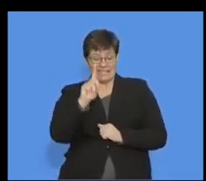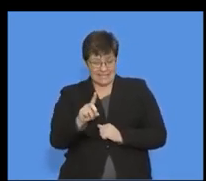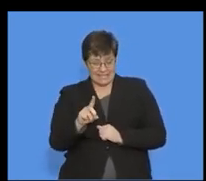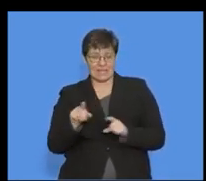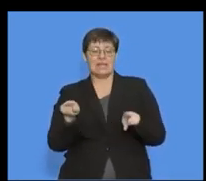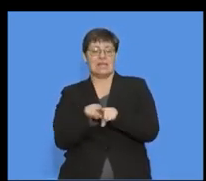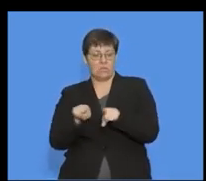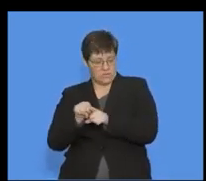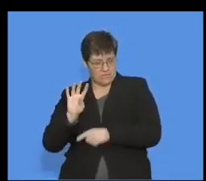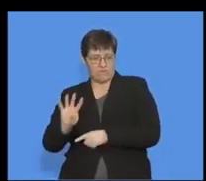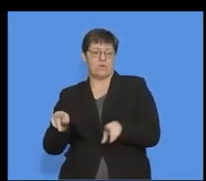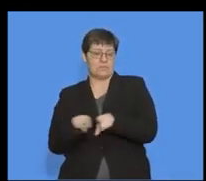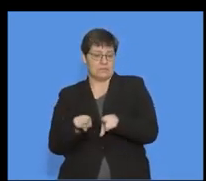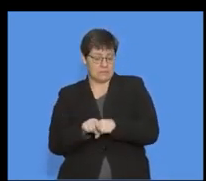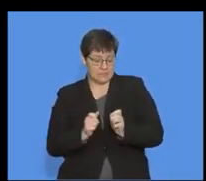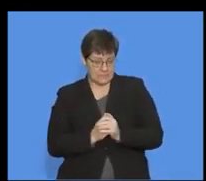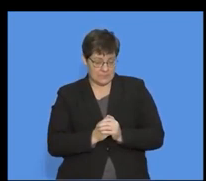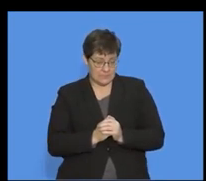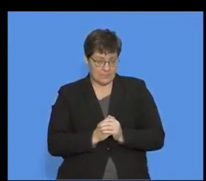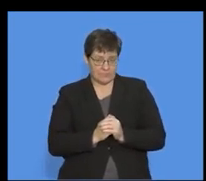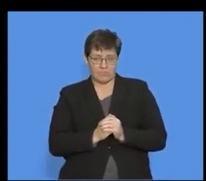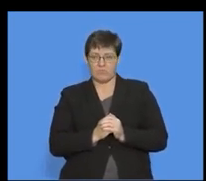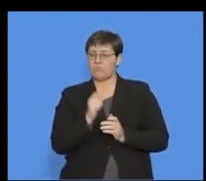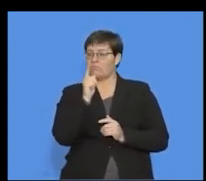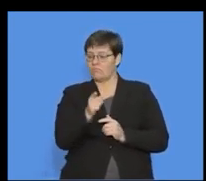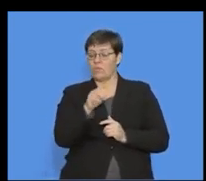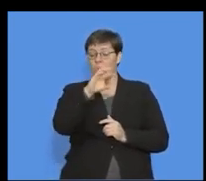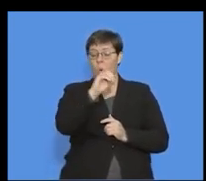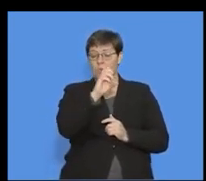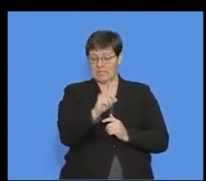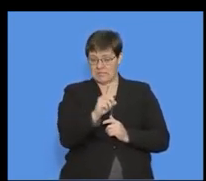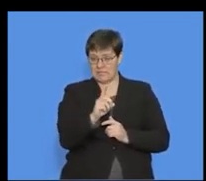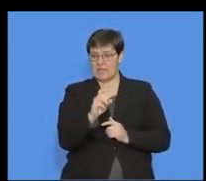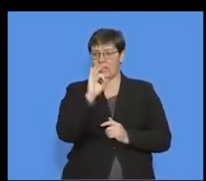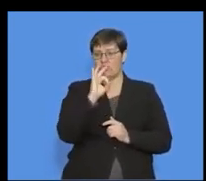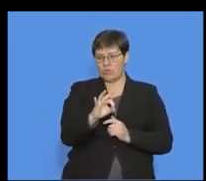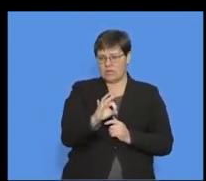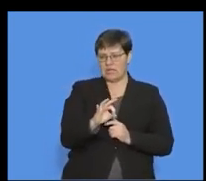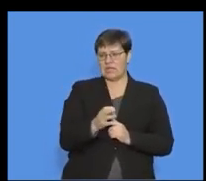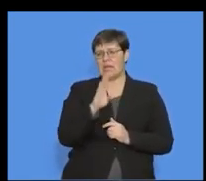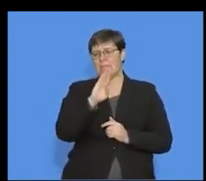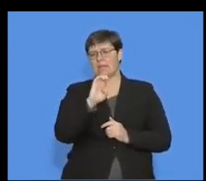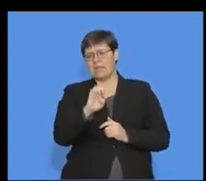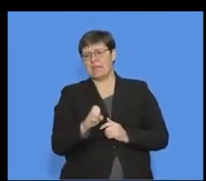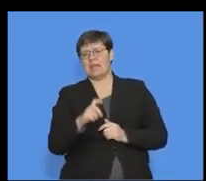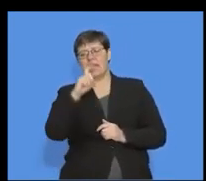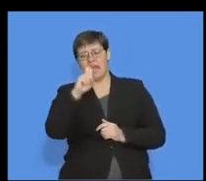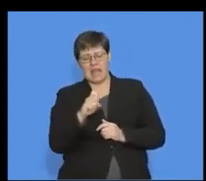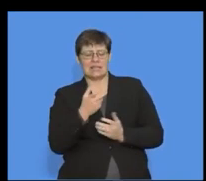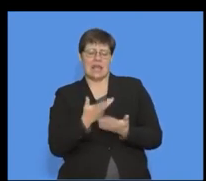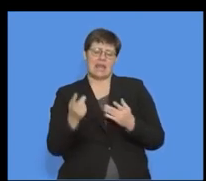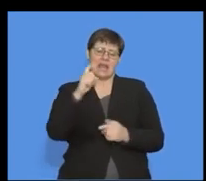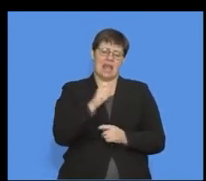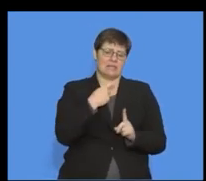CD to also be equals to 4. Right? And then OD is 3, and then the others is X and